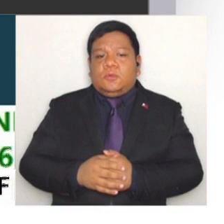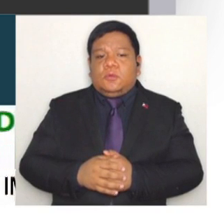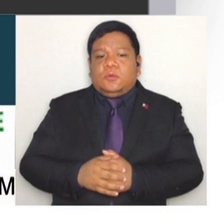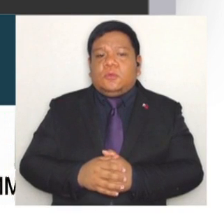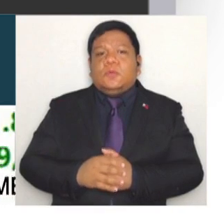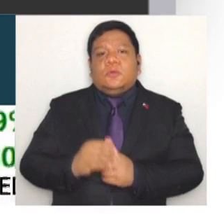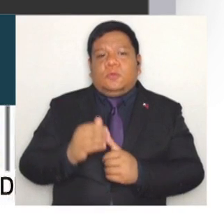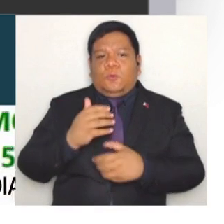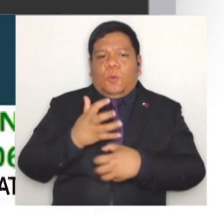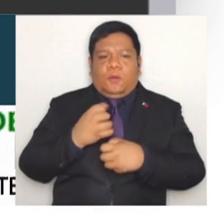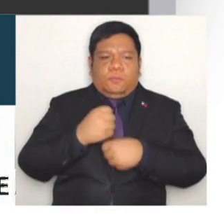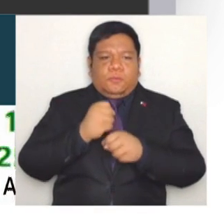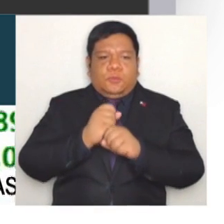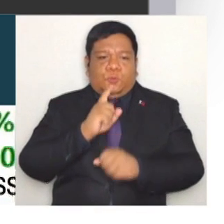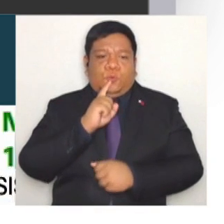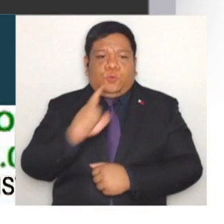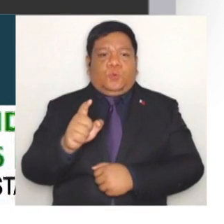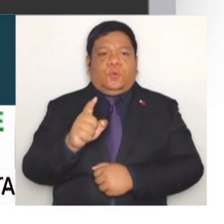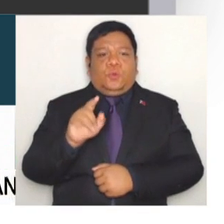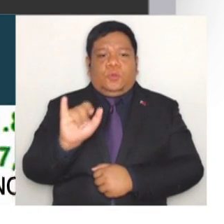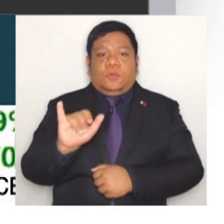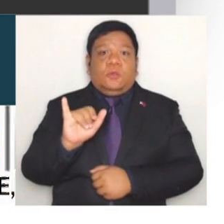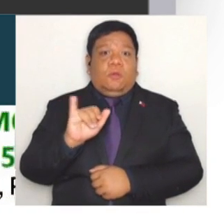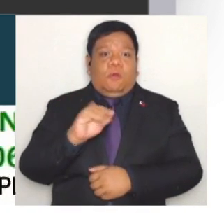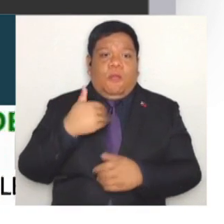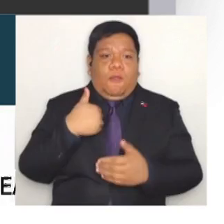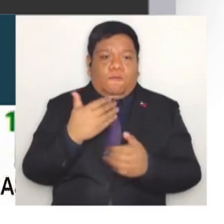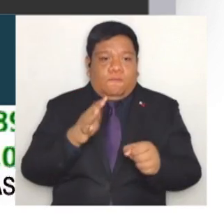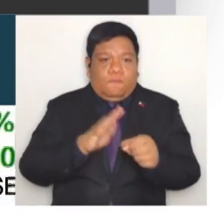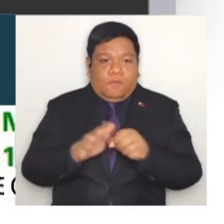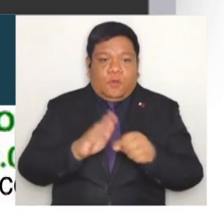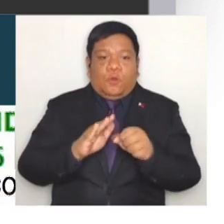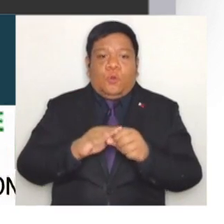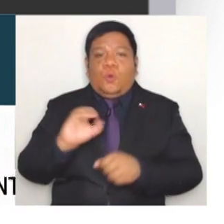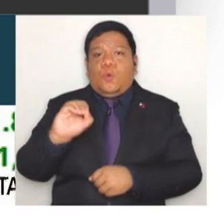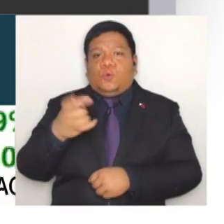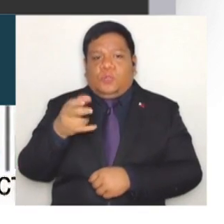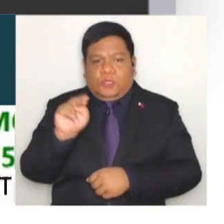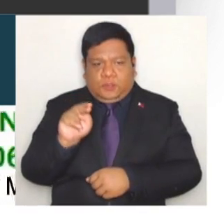assure us na the supply of oxygen is coming.